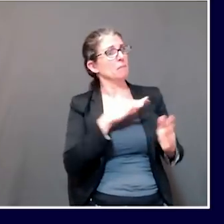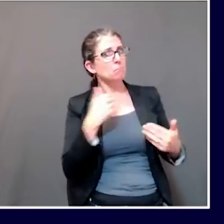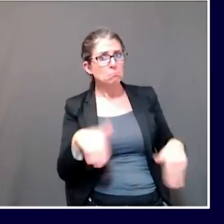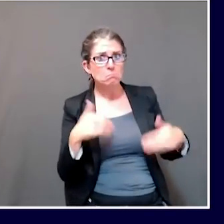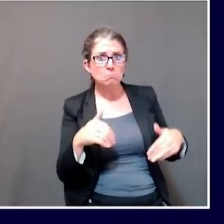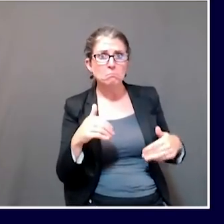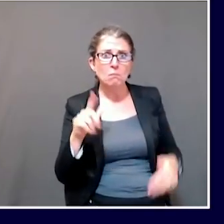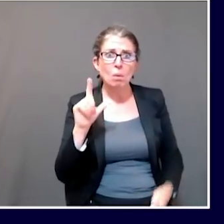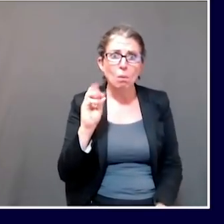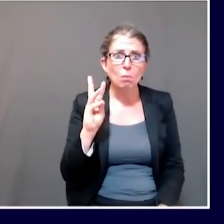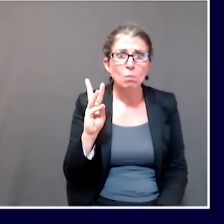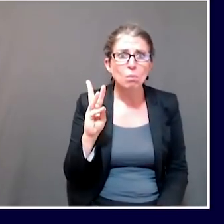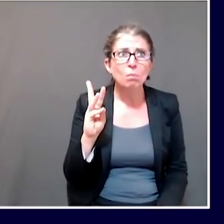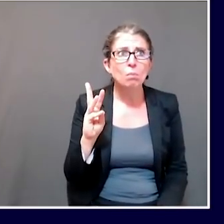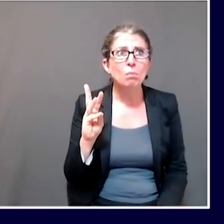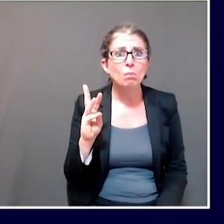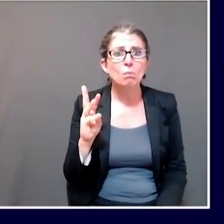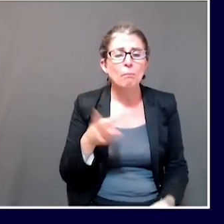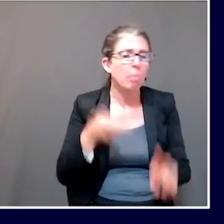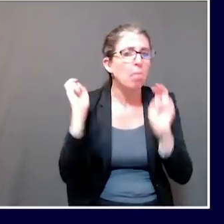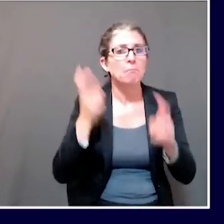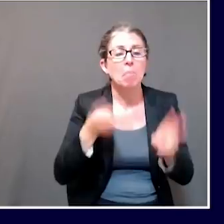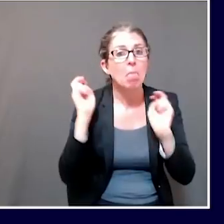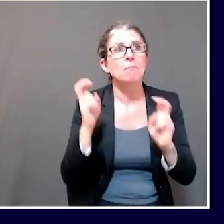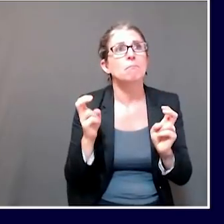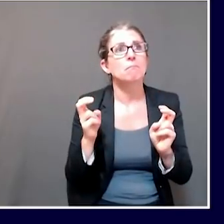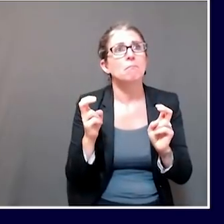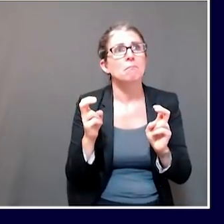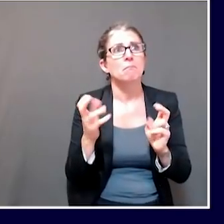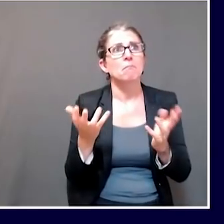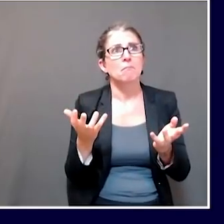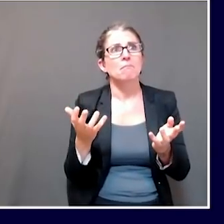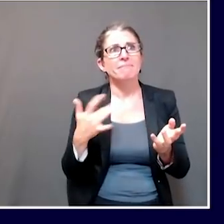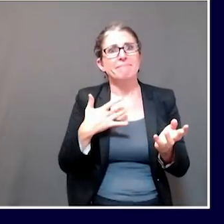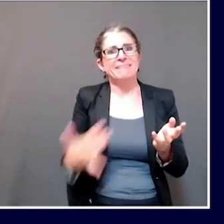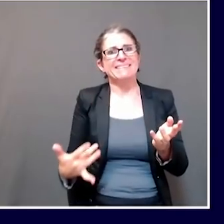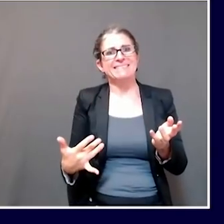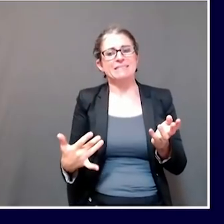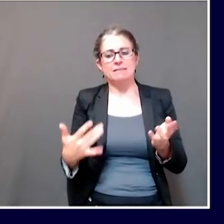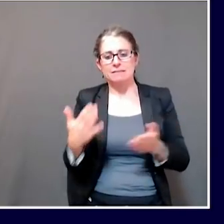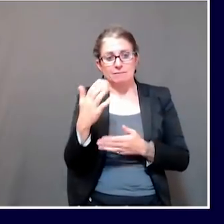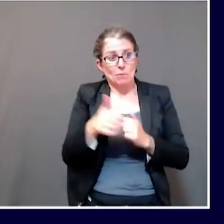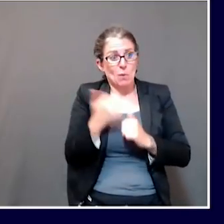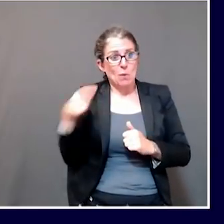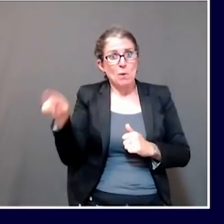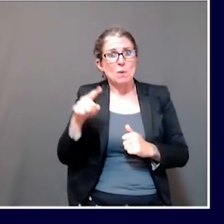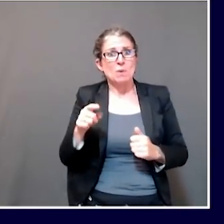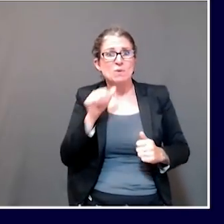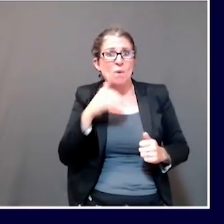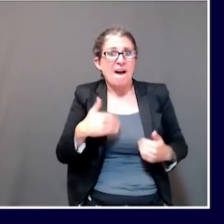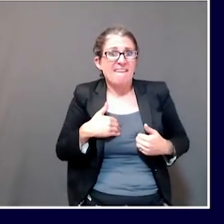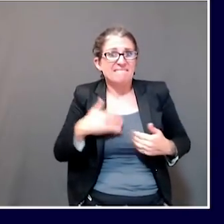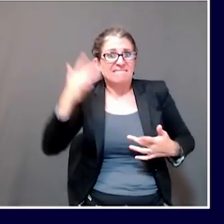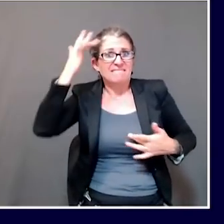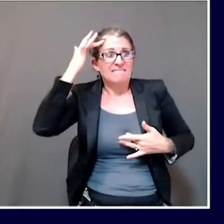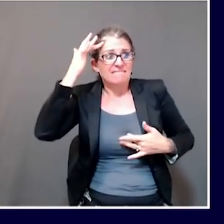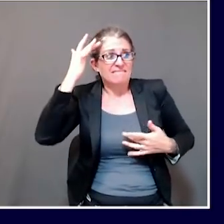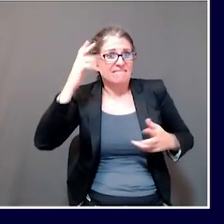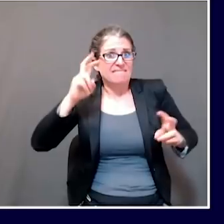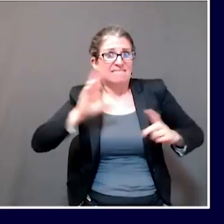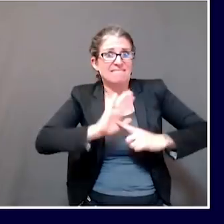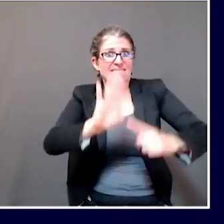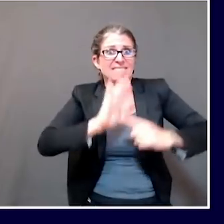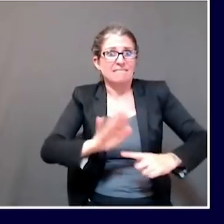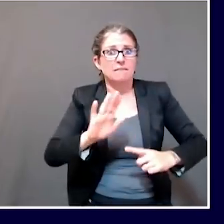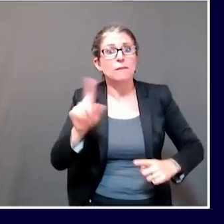not clamoring for testing. That could be one possibility. Could it be that the slower turnaround times at the